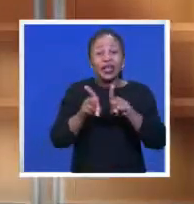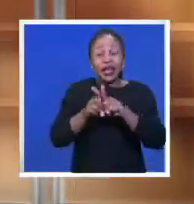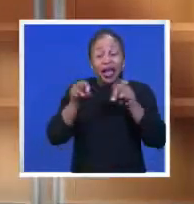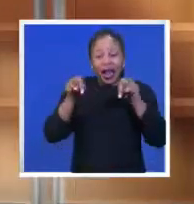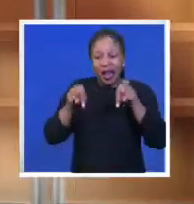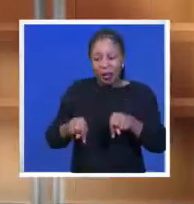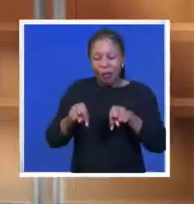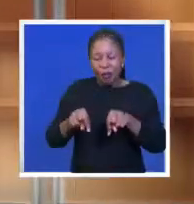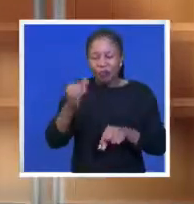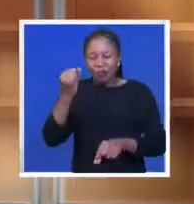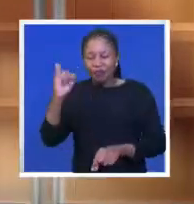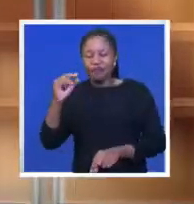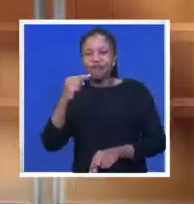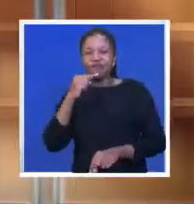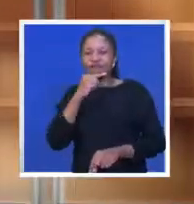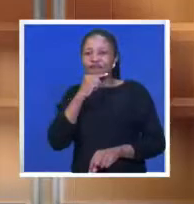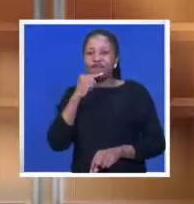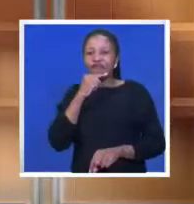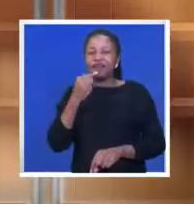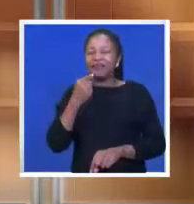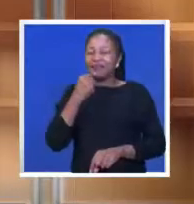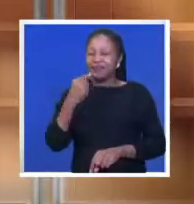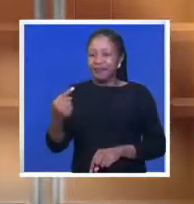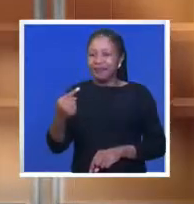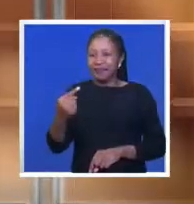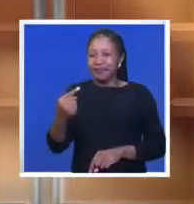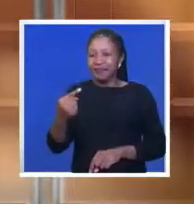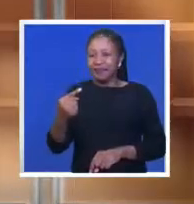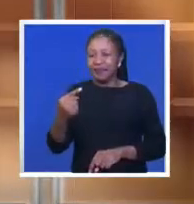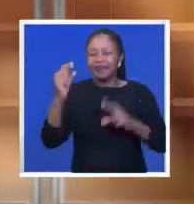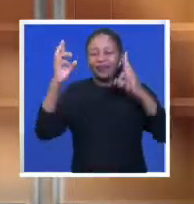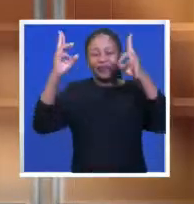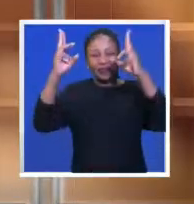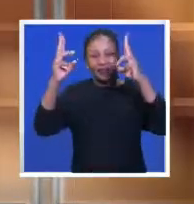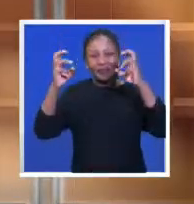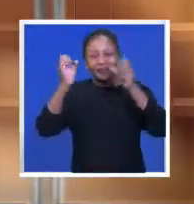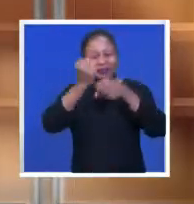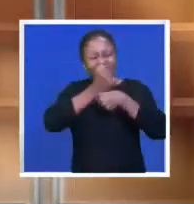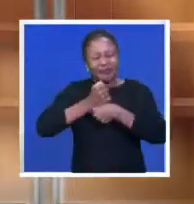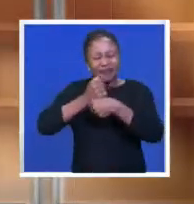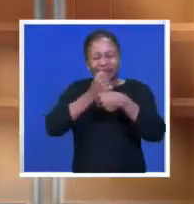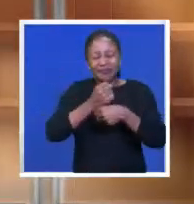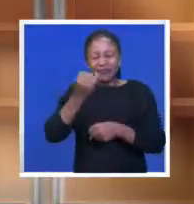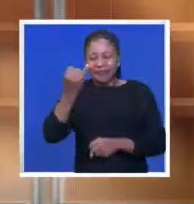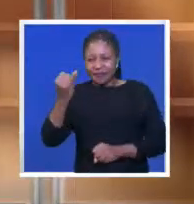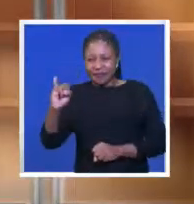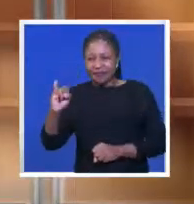is on the creation of the first man and the first woman.